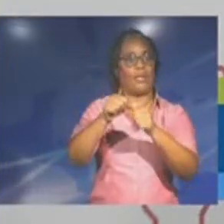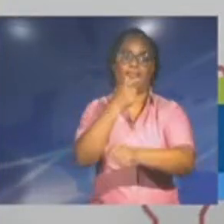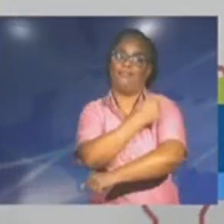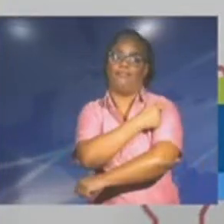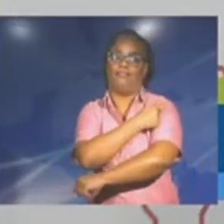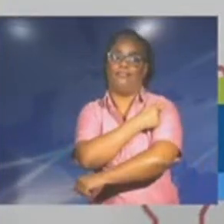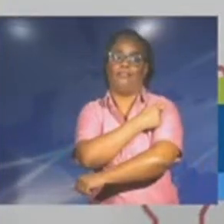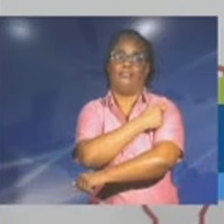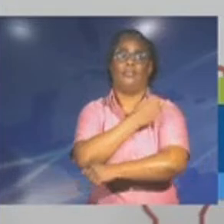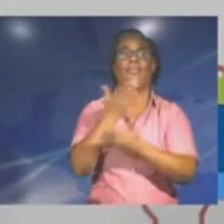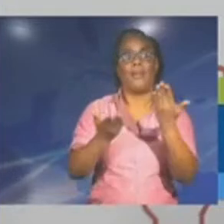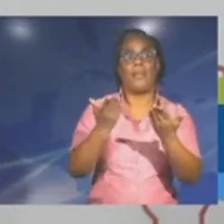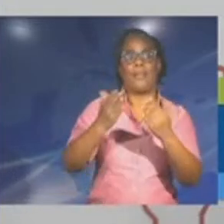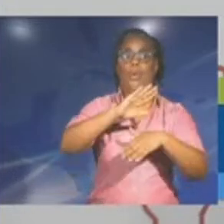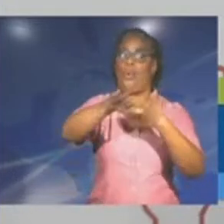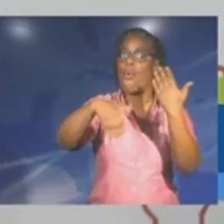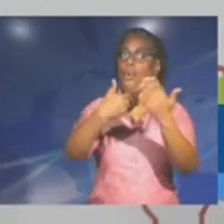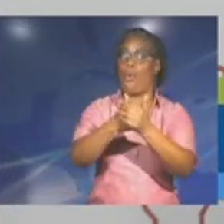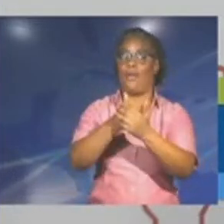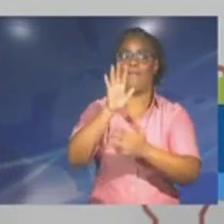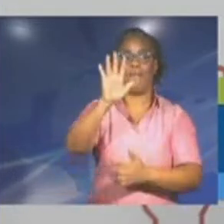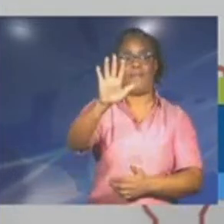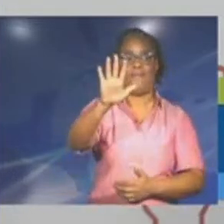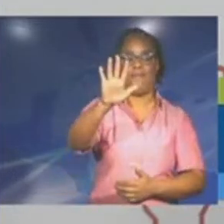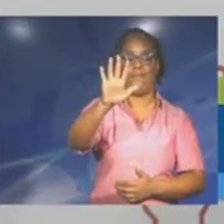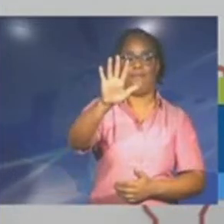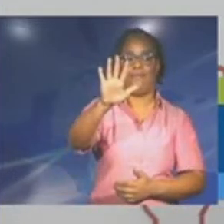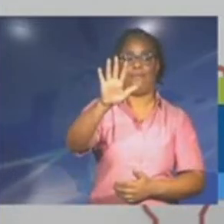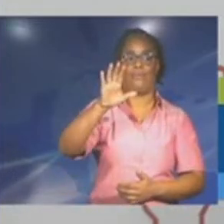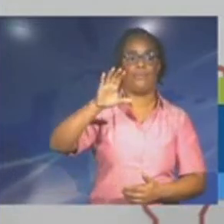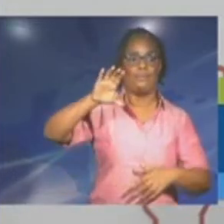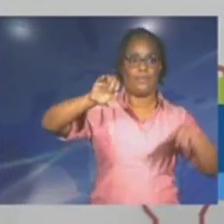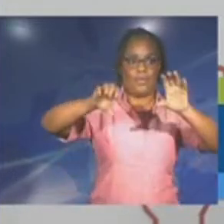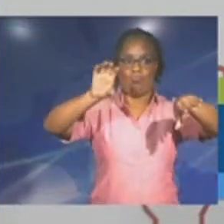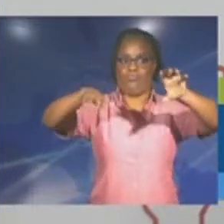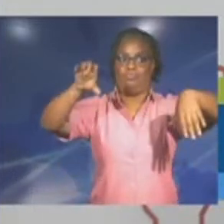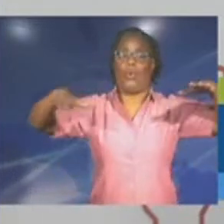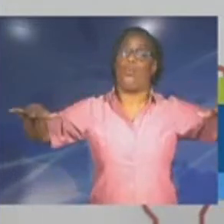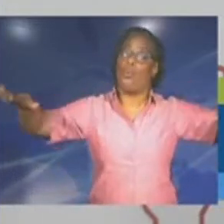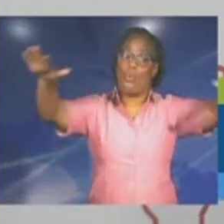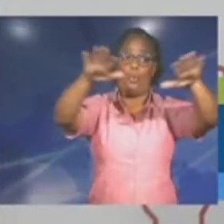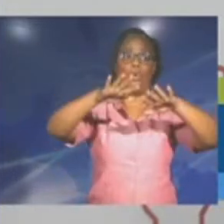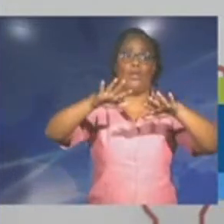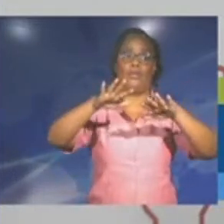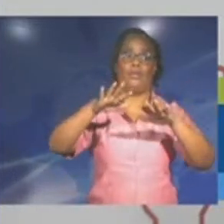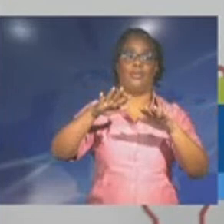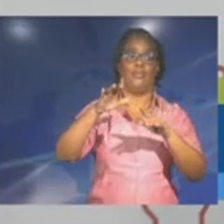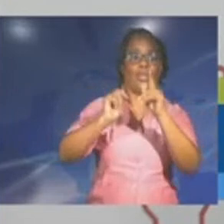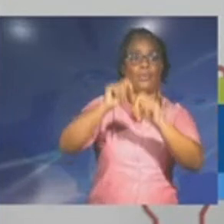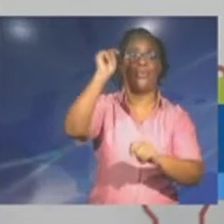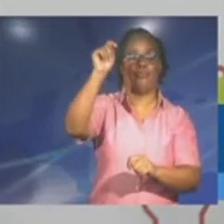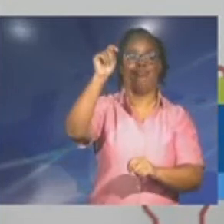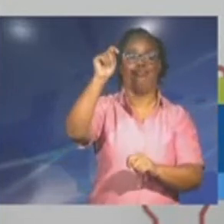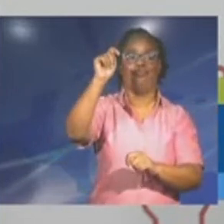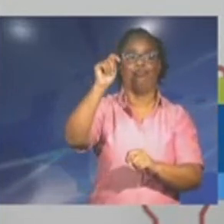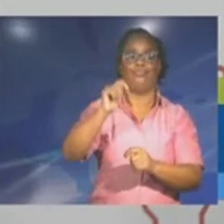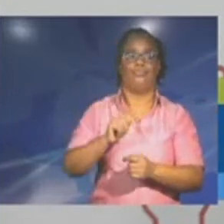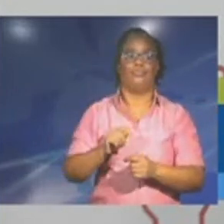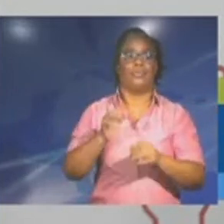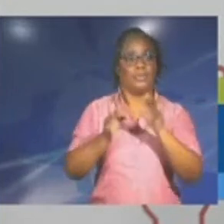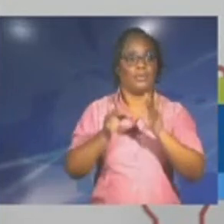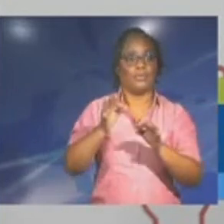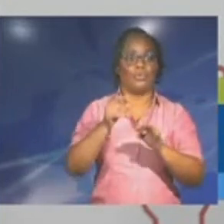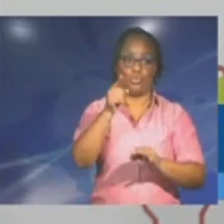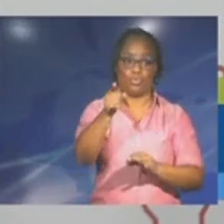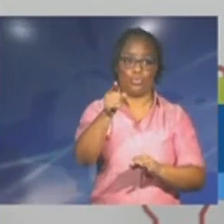and at all 109 public health centers, in addition to the advertised vaccination sites. So if you have